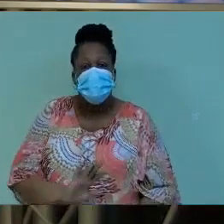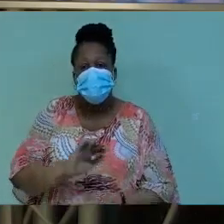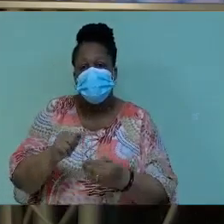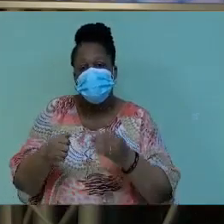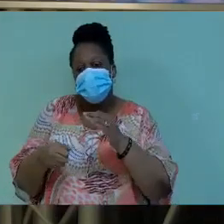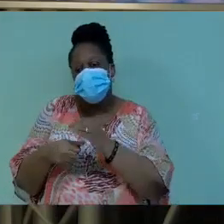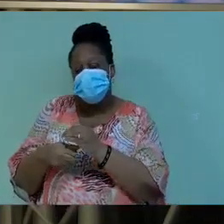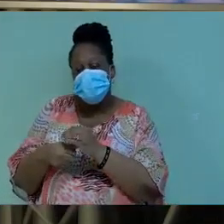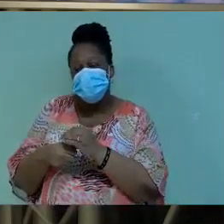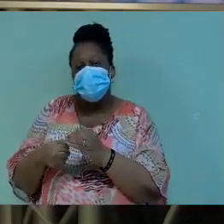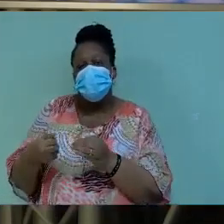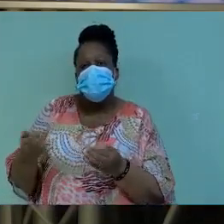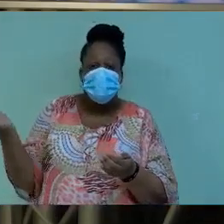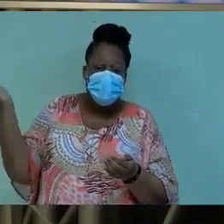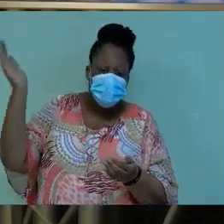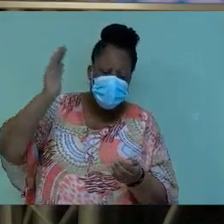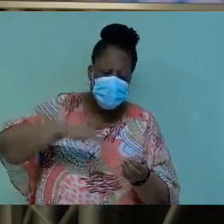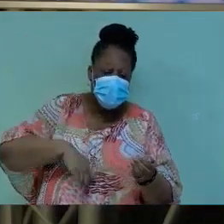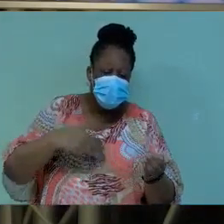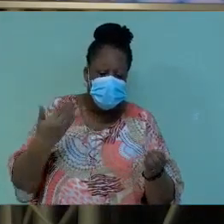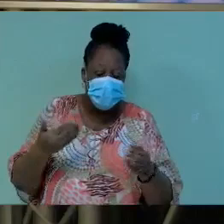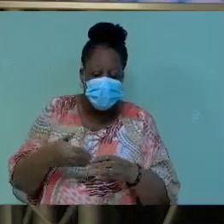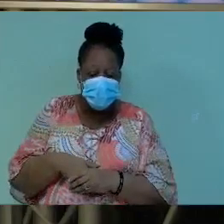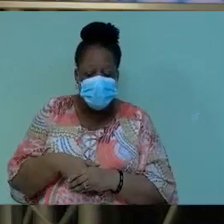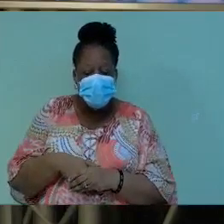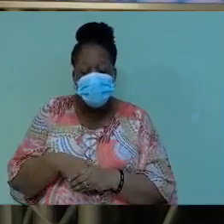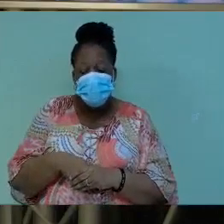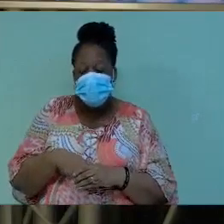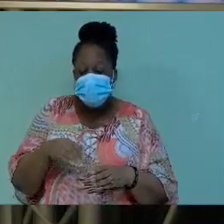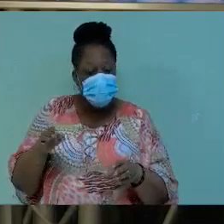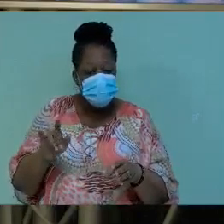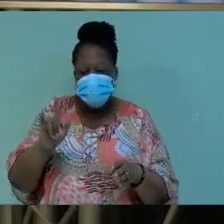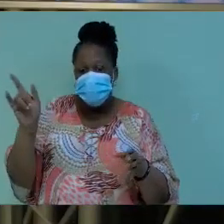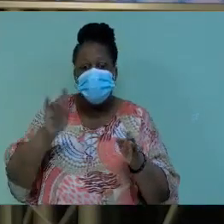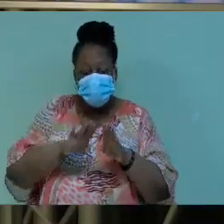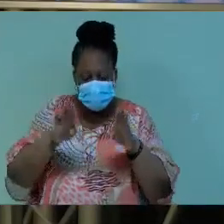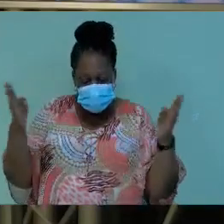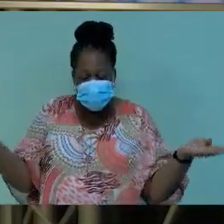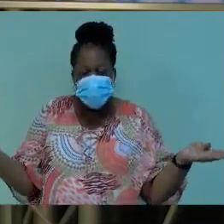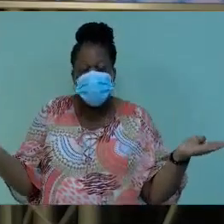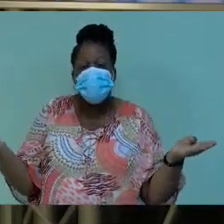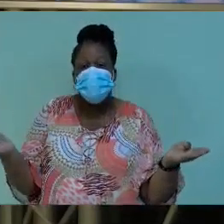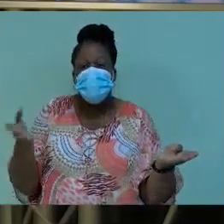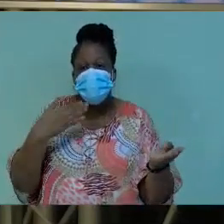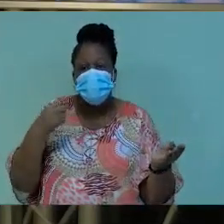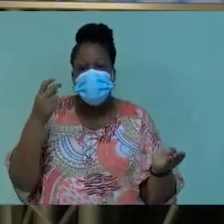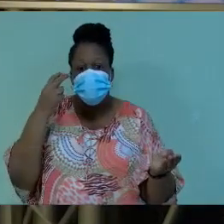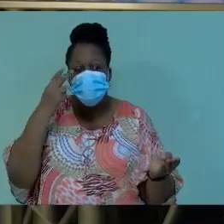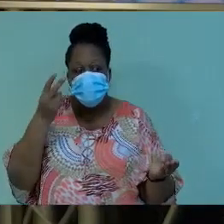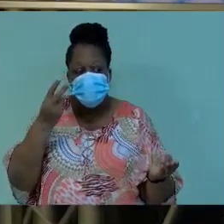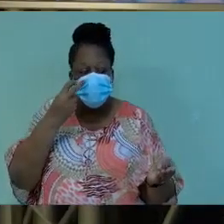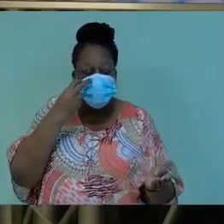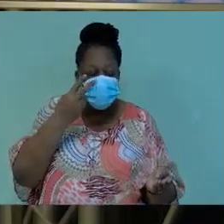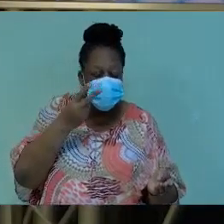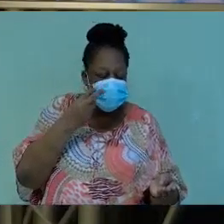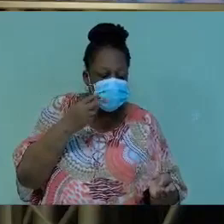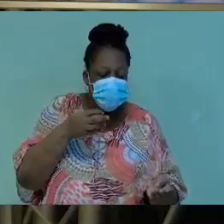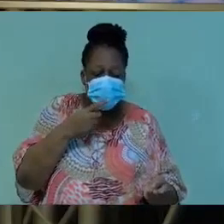then based on coming into our ports. Our ports were still open. They were observed. Not everybody who